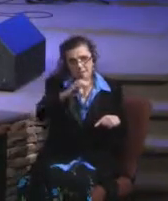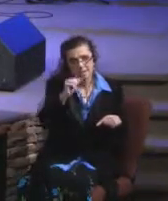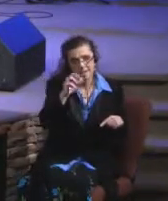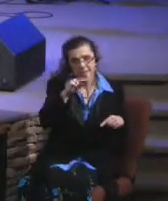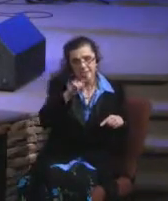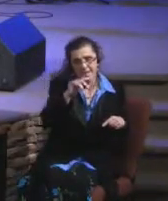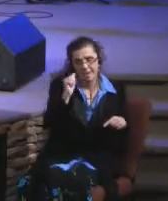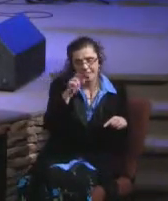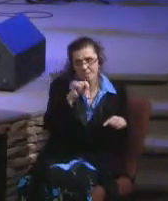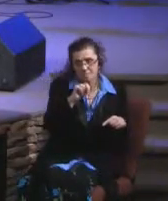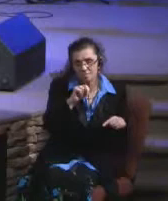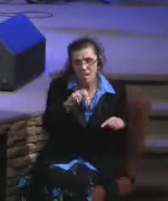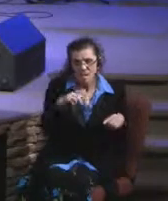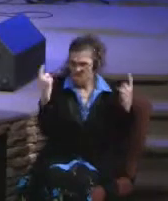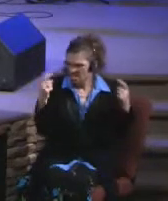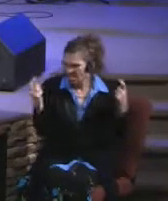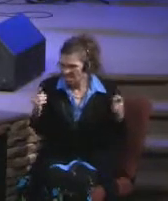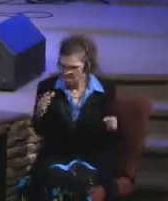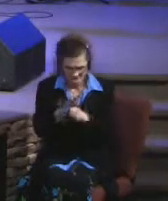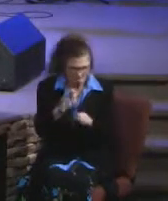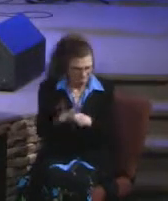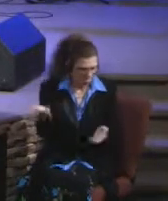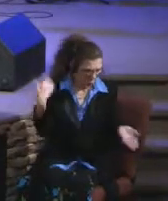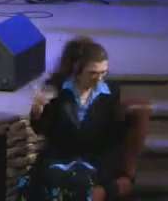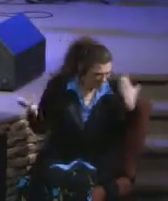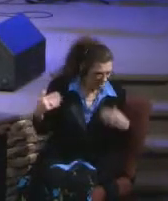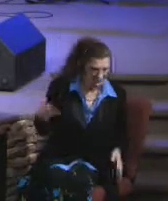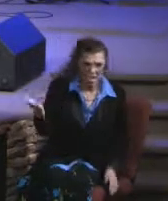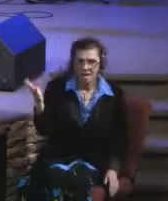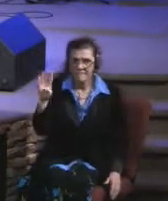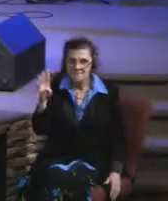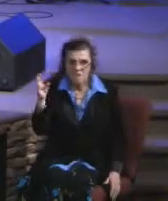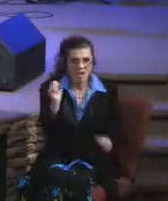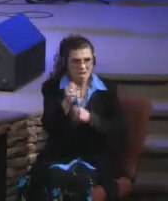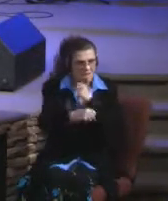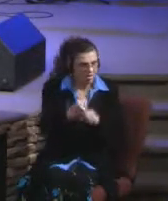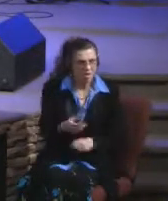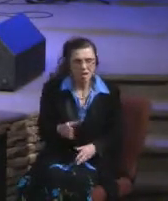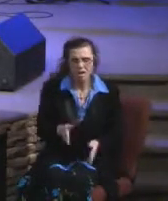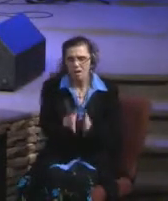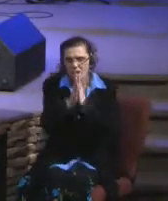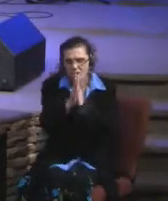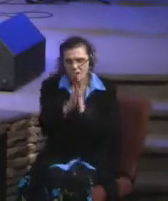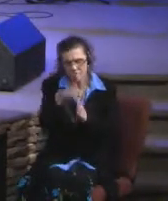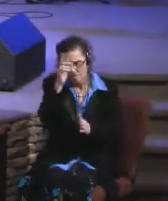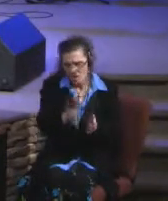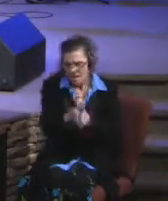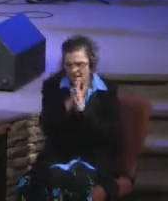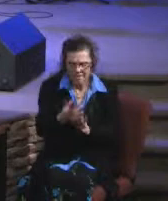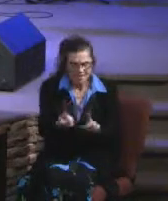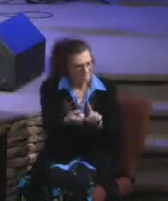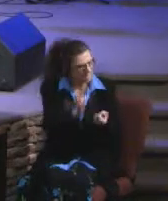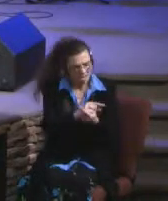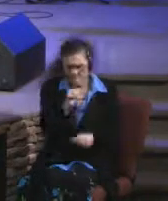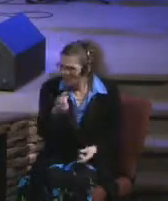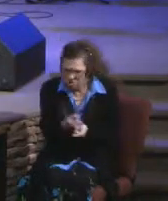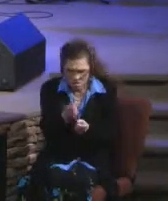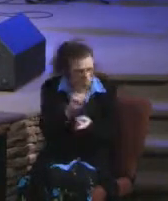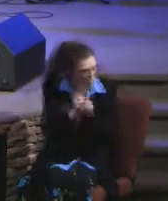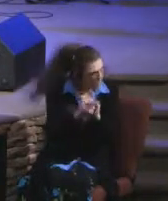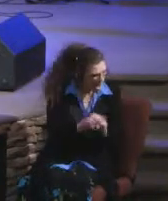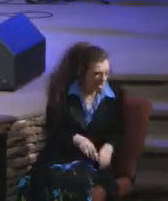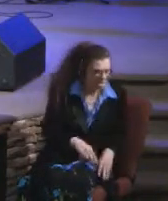while ago, their sin and depravity had been before them for over 400 years. God had asked them to turn. They wouldn't turn.